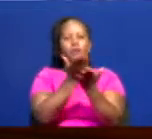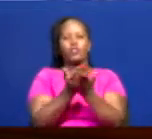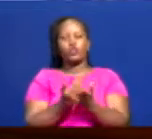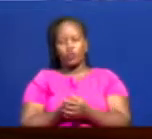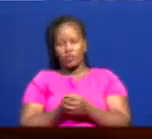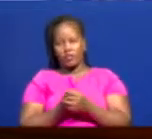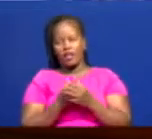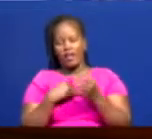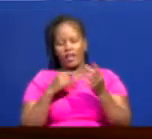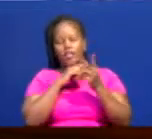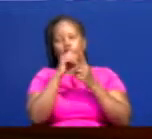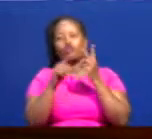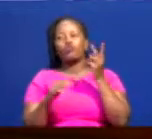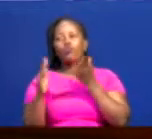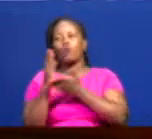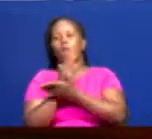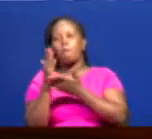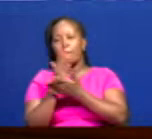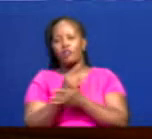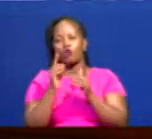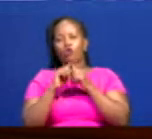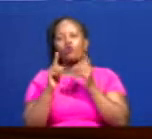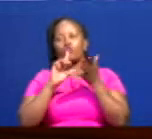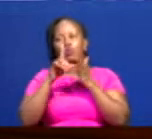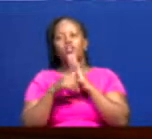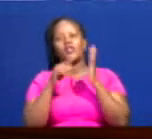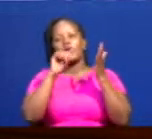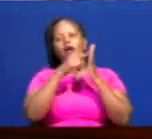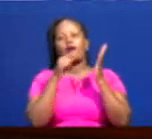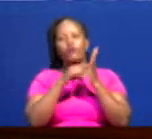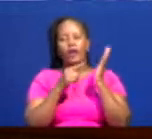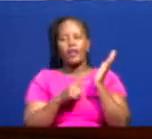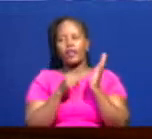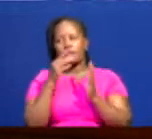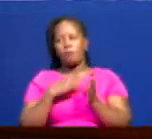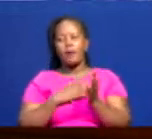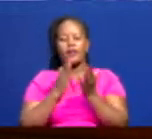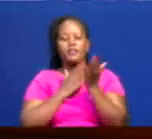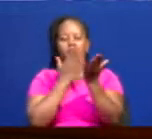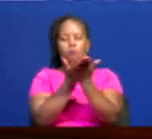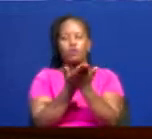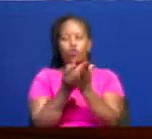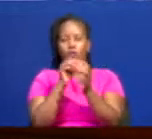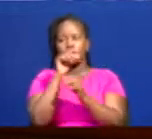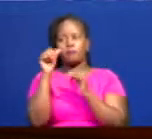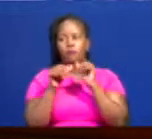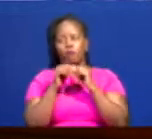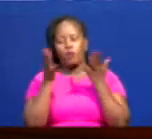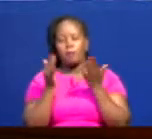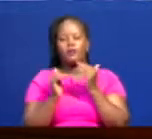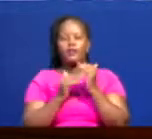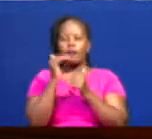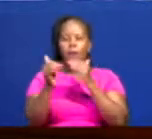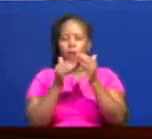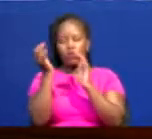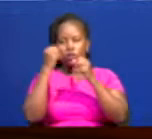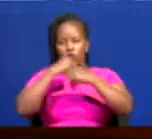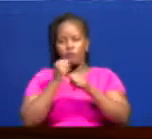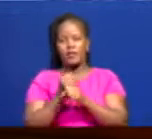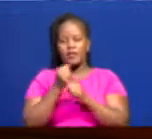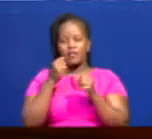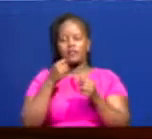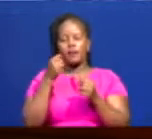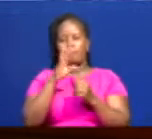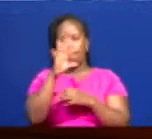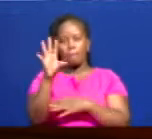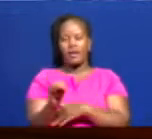parts. And I will highlight my submissions concerning the procedure for making the budget before